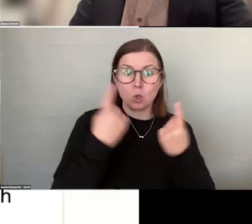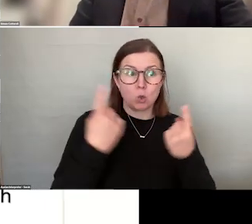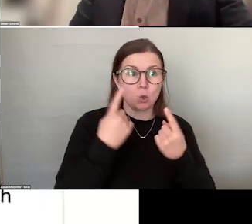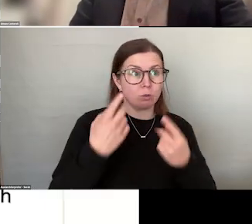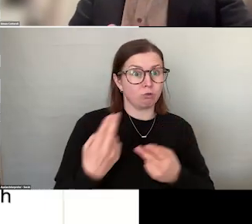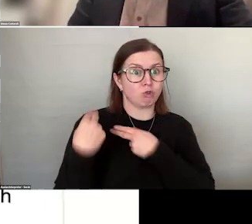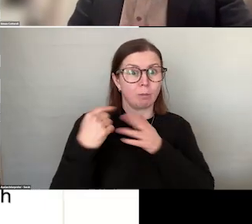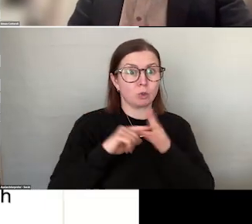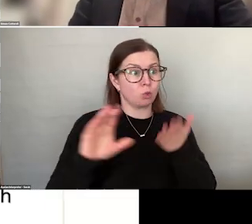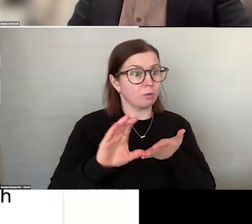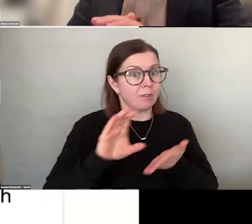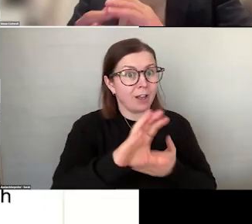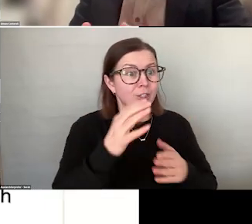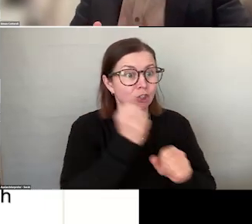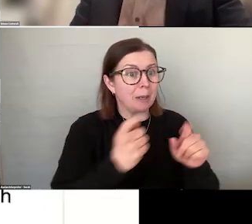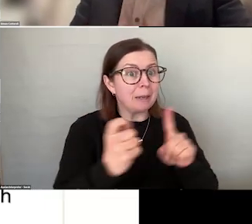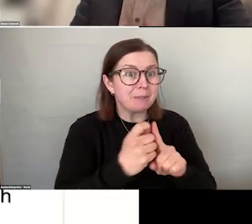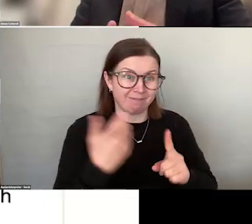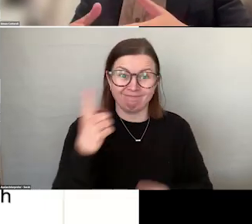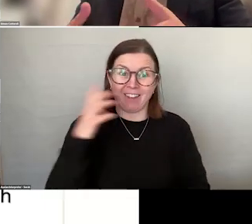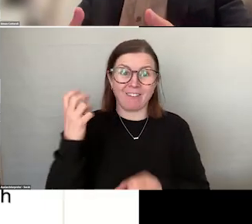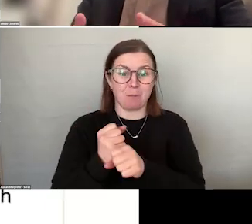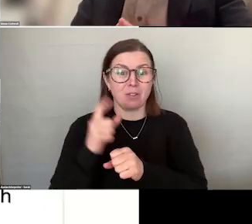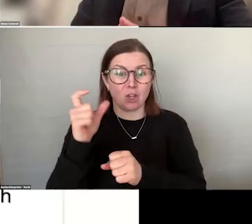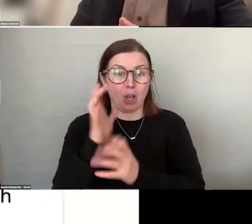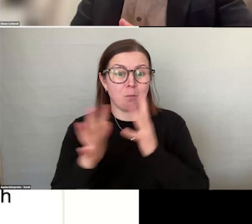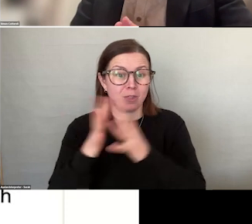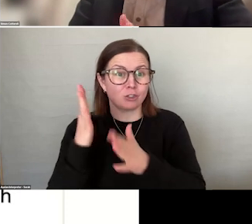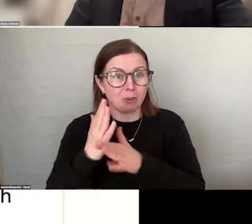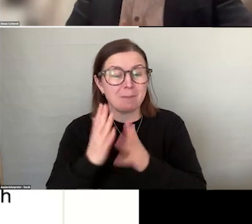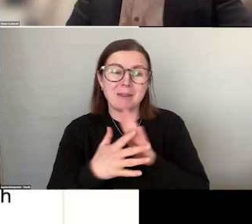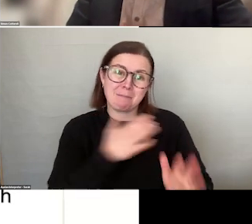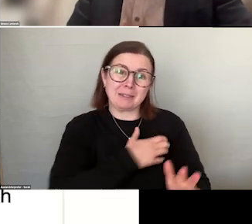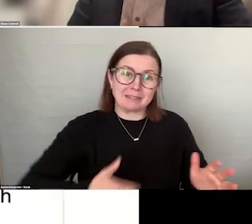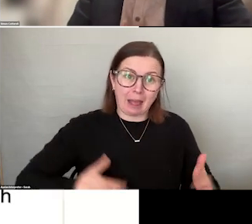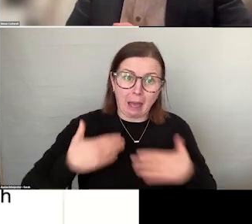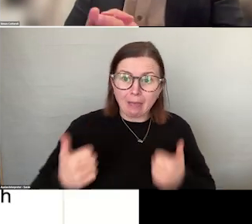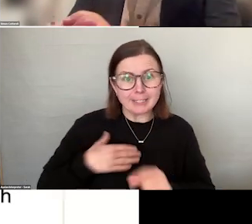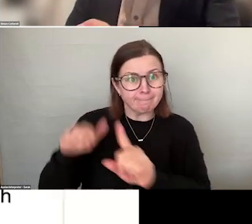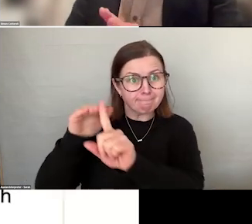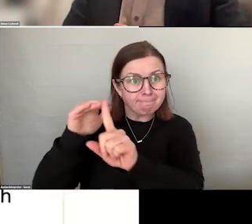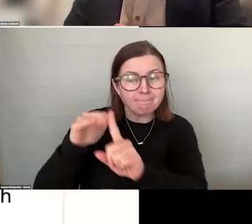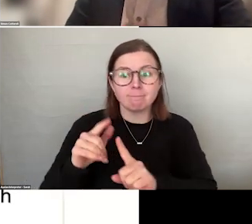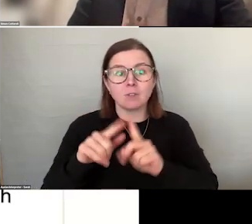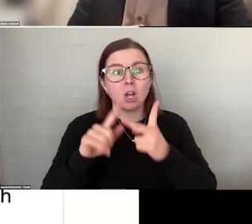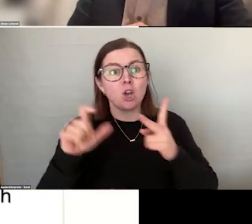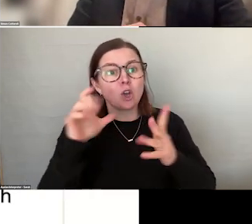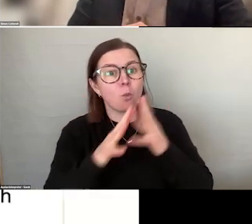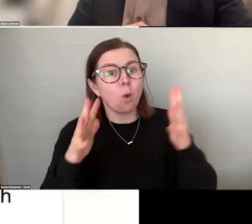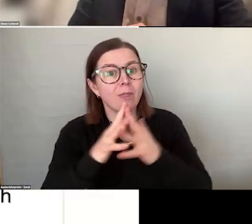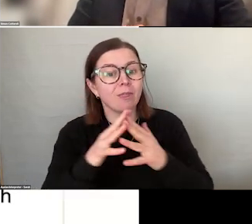it's the Commonwealth's job. So we all need to be talking to the Minister for Health and to the Commonwealth Department of